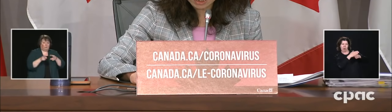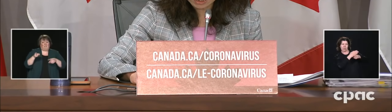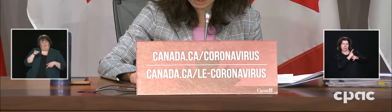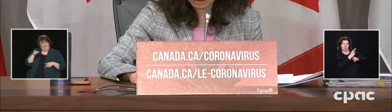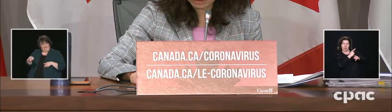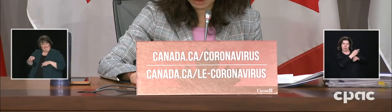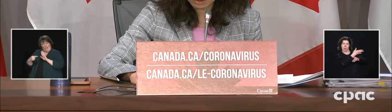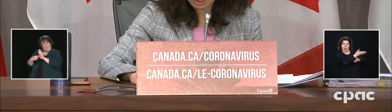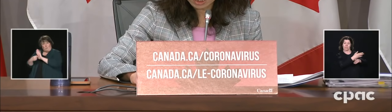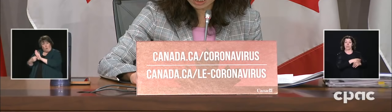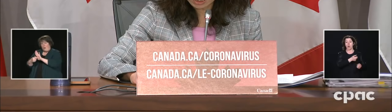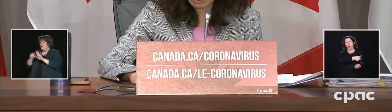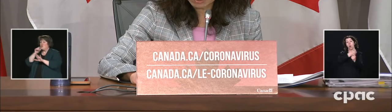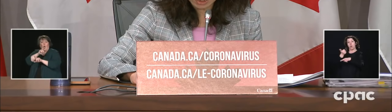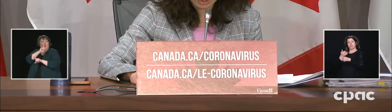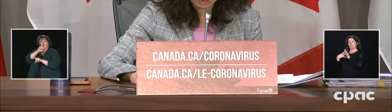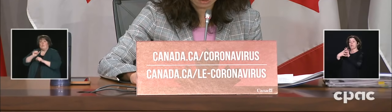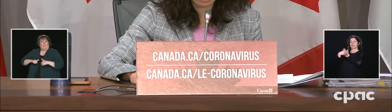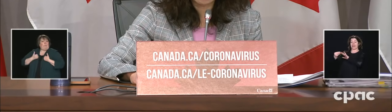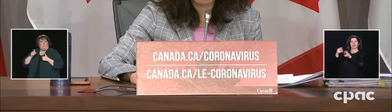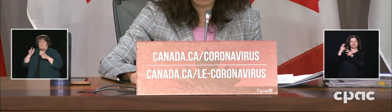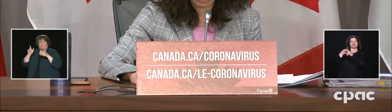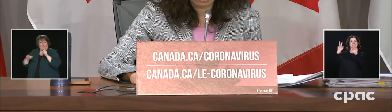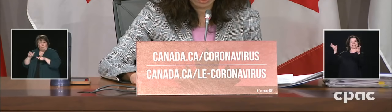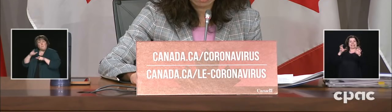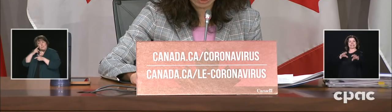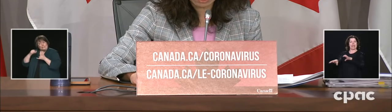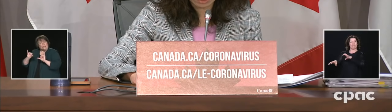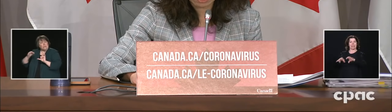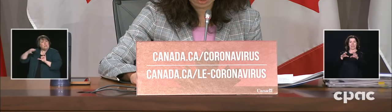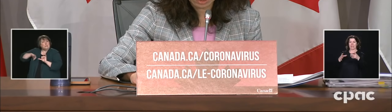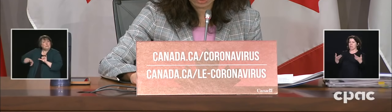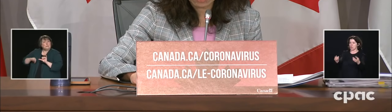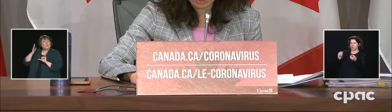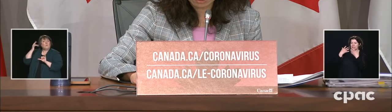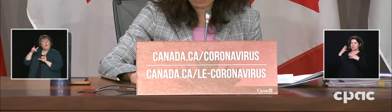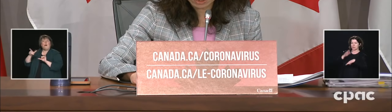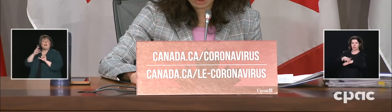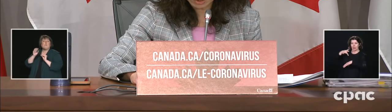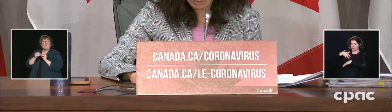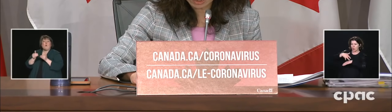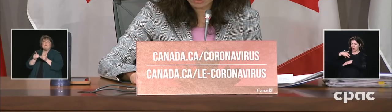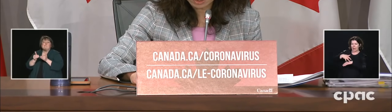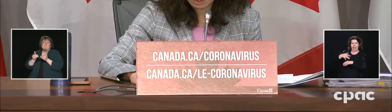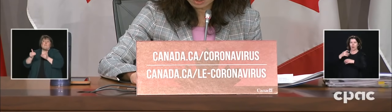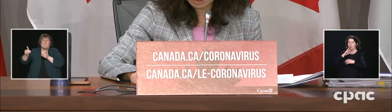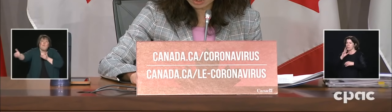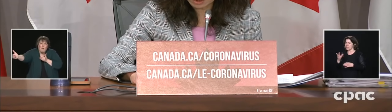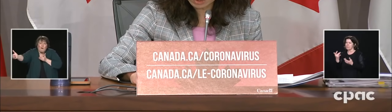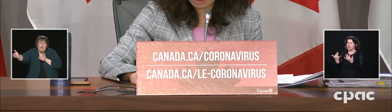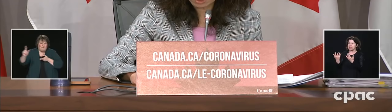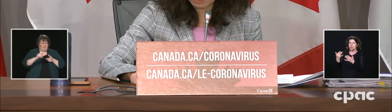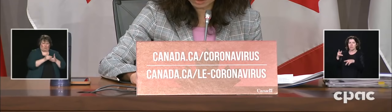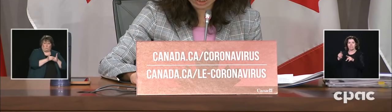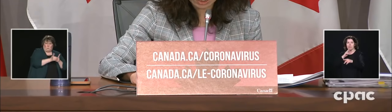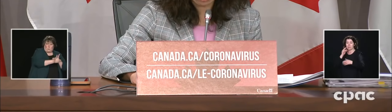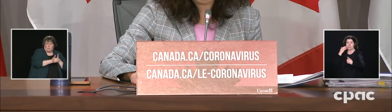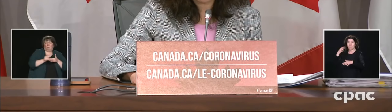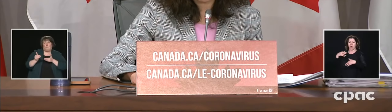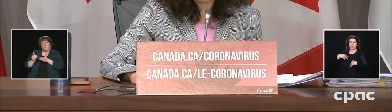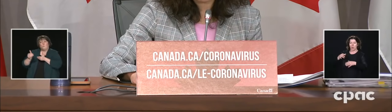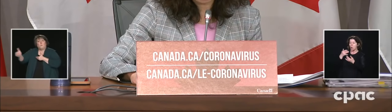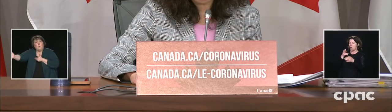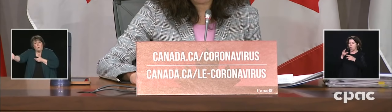data, yet are useful in that they permit a longer-term view based on our knowledge of how the virus behaves. This helps us to